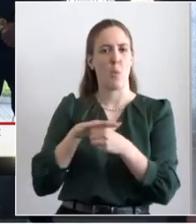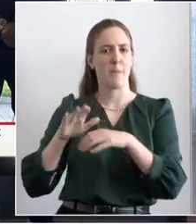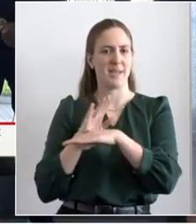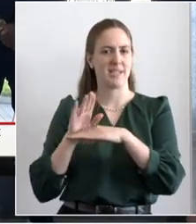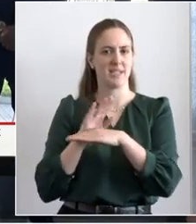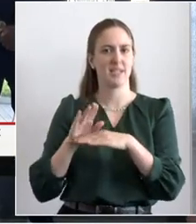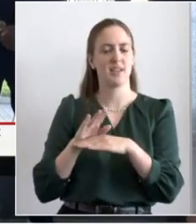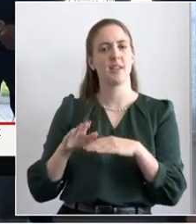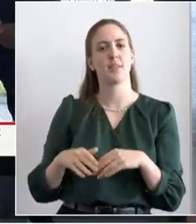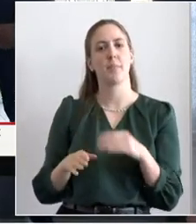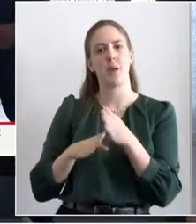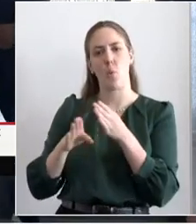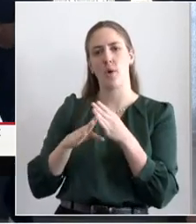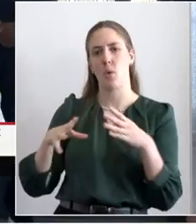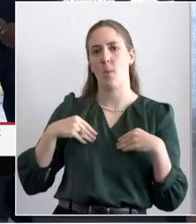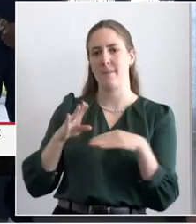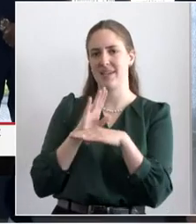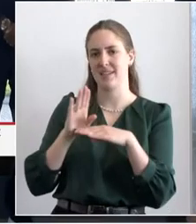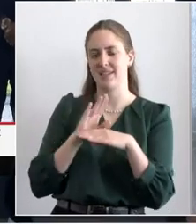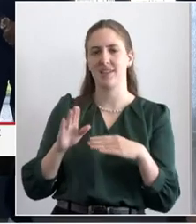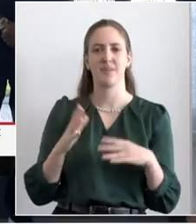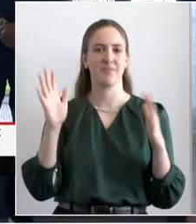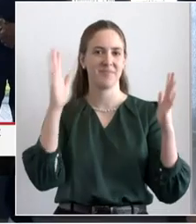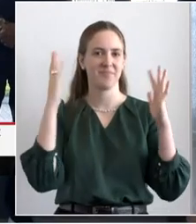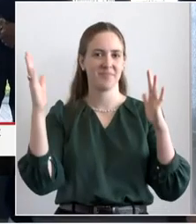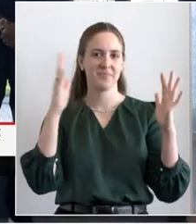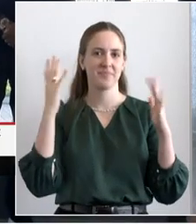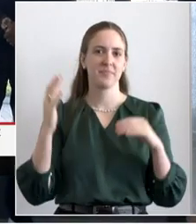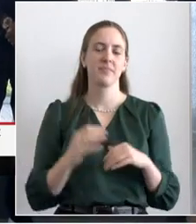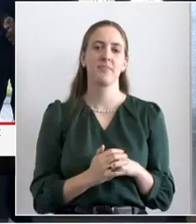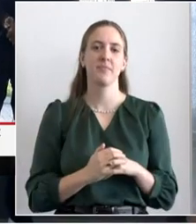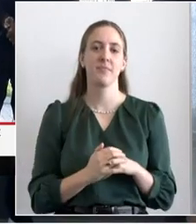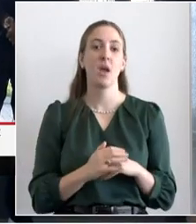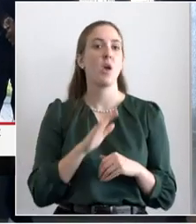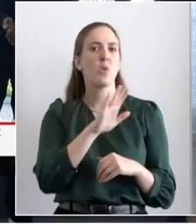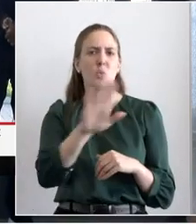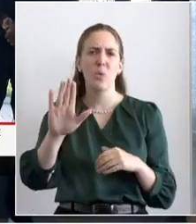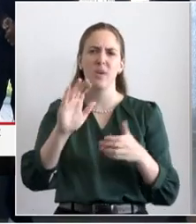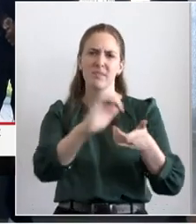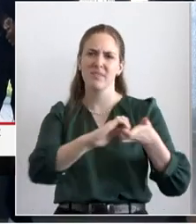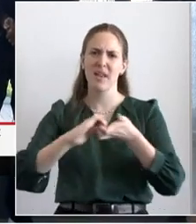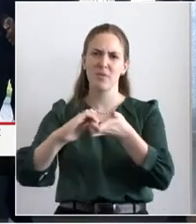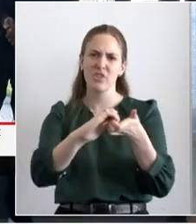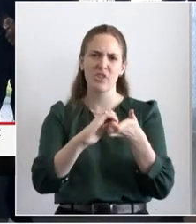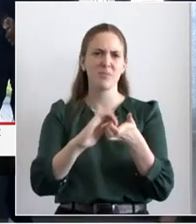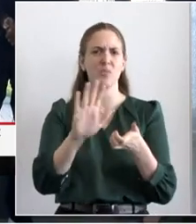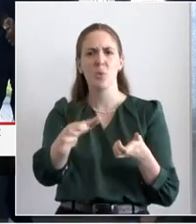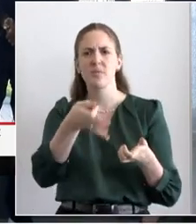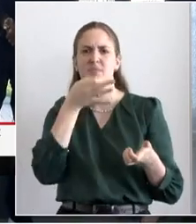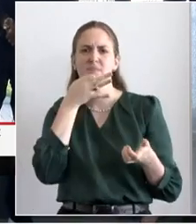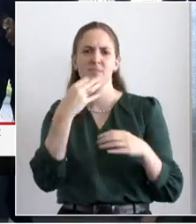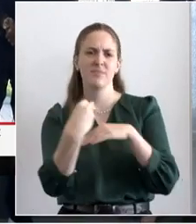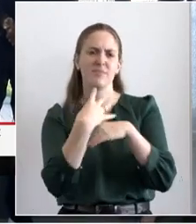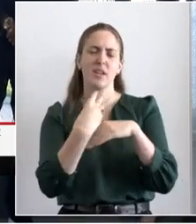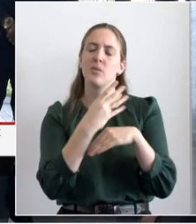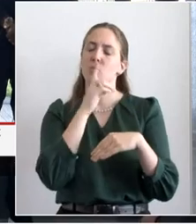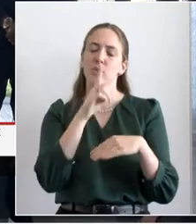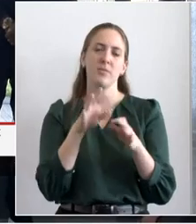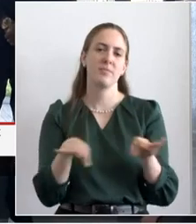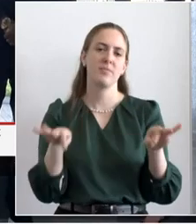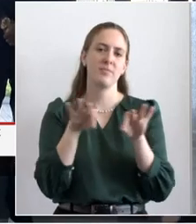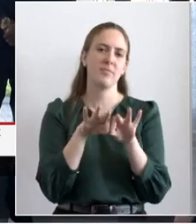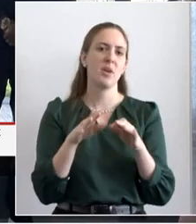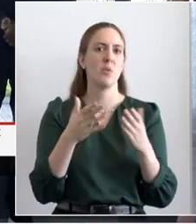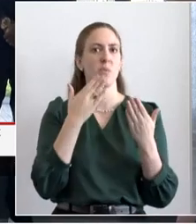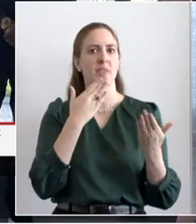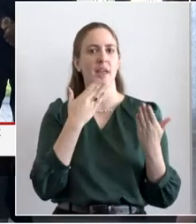The DCAP team has been with us every step of the way, and your collaboration and expertise has been invaluable. We'd like to thank DCAP's co-conveners, the